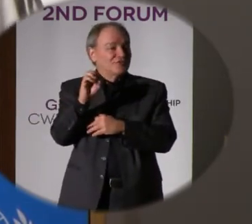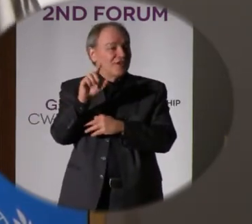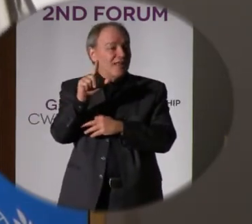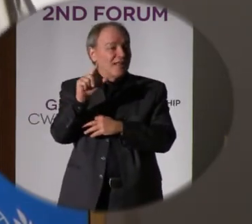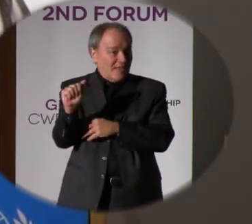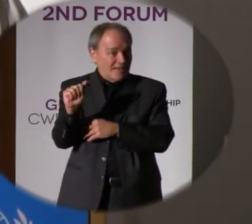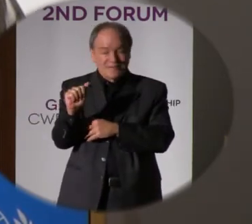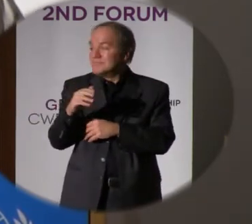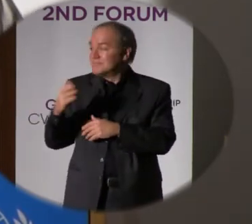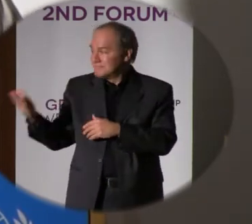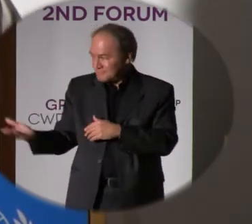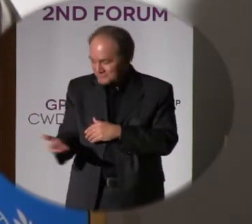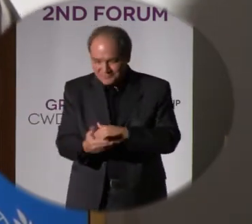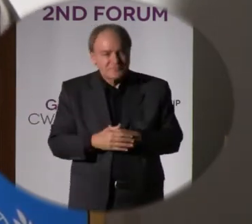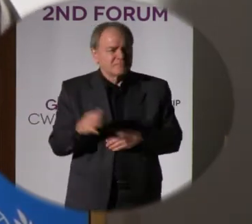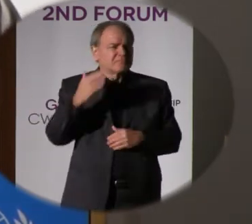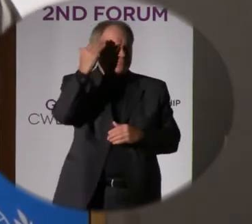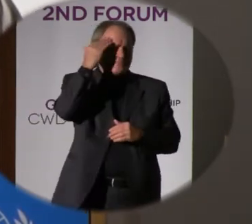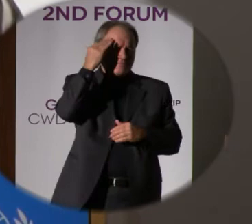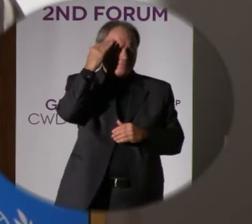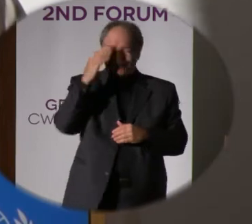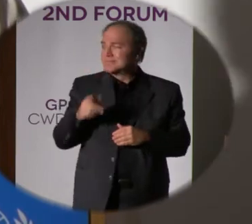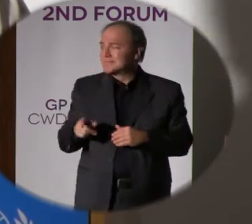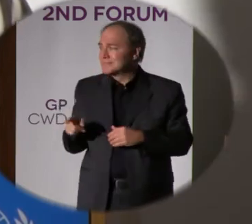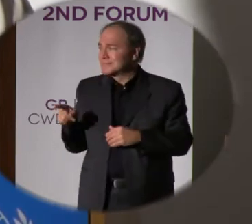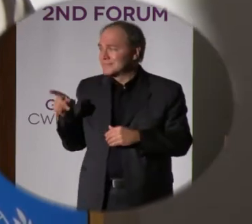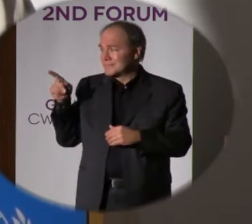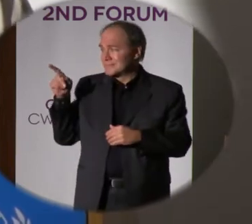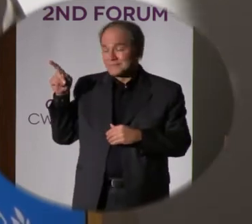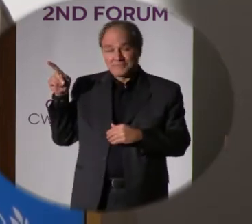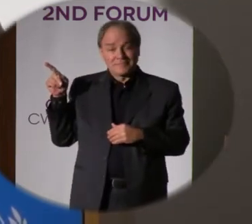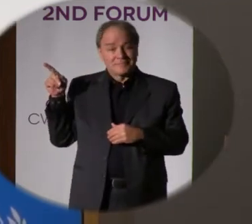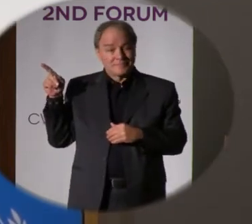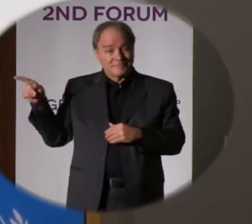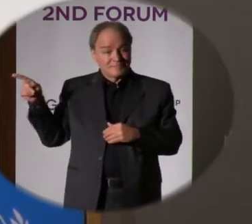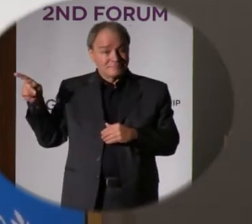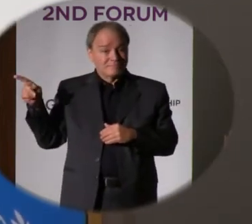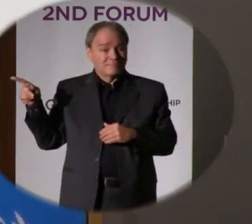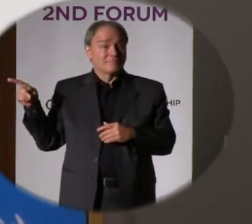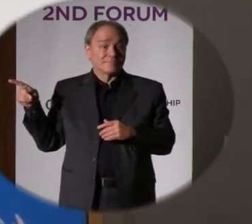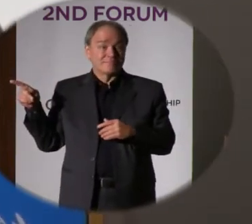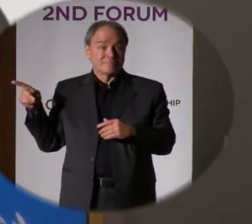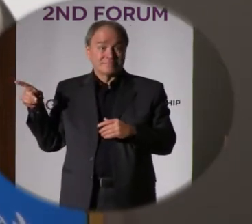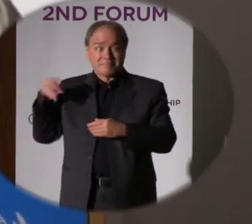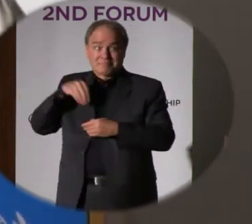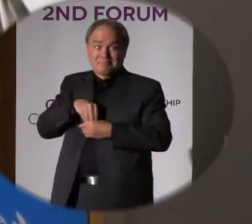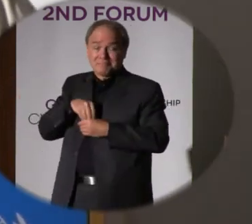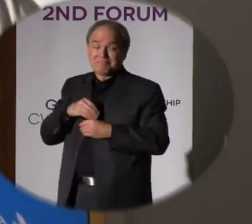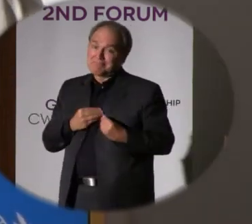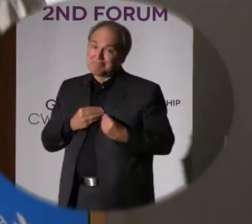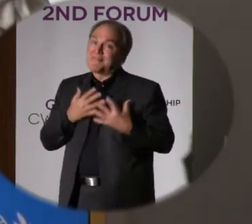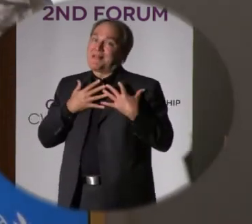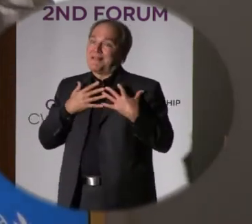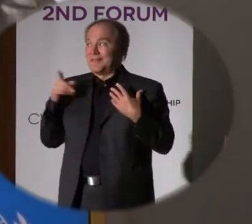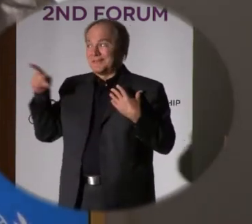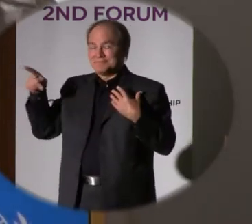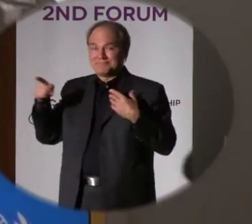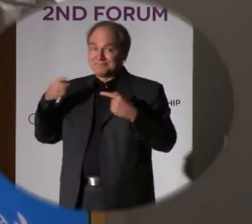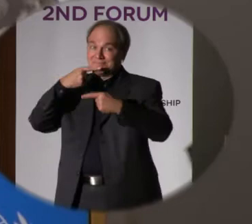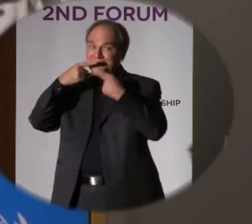I know how that she is truly honored to introduce the next very special speaker.